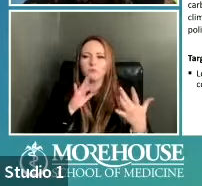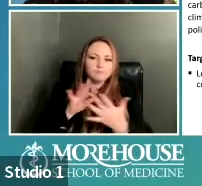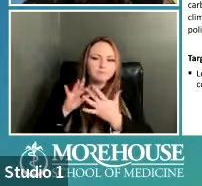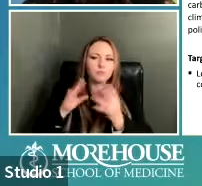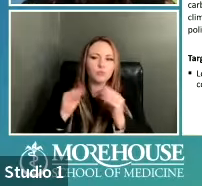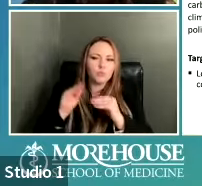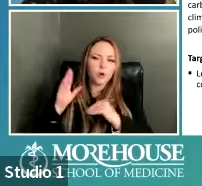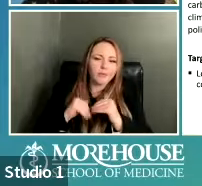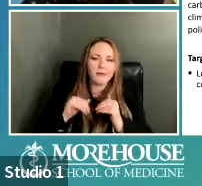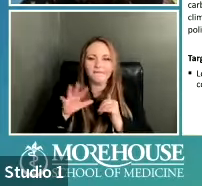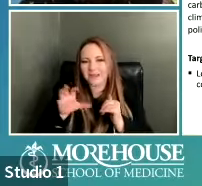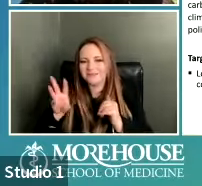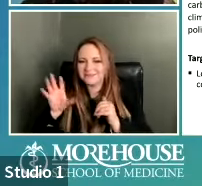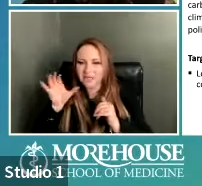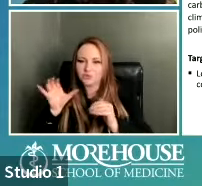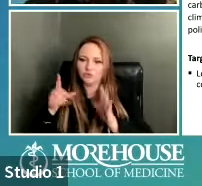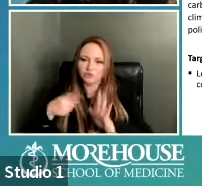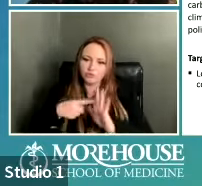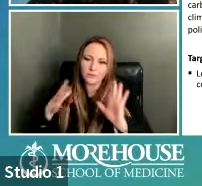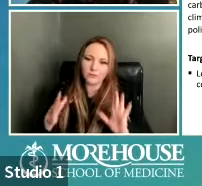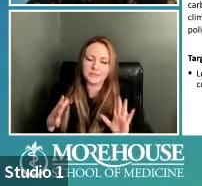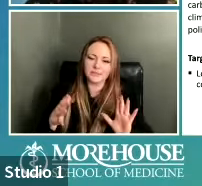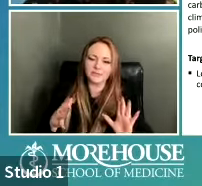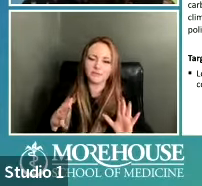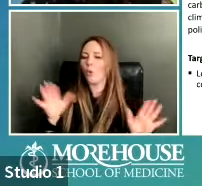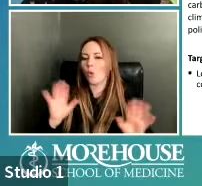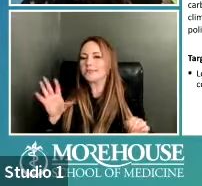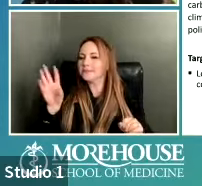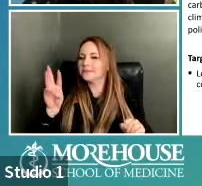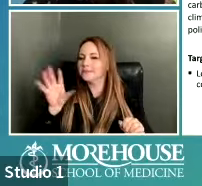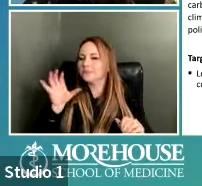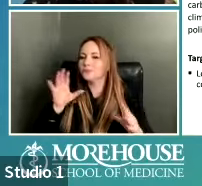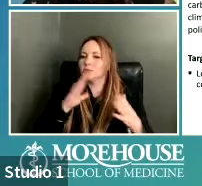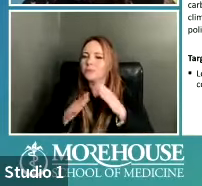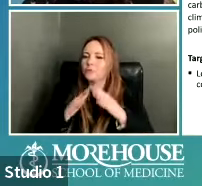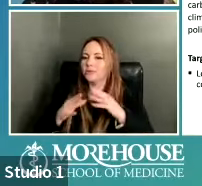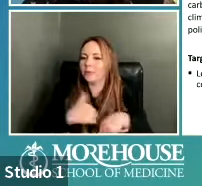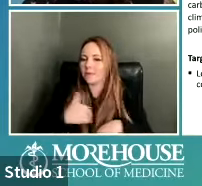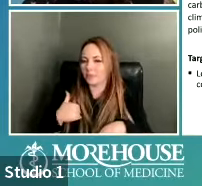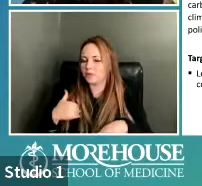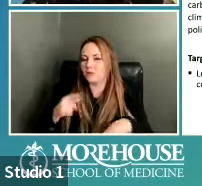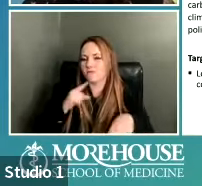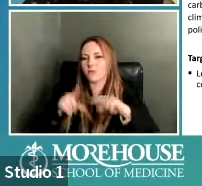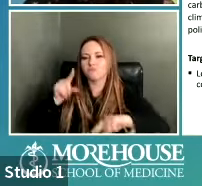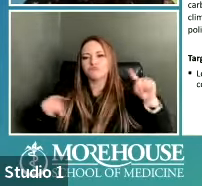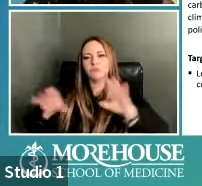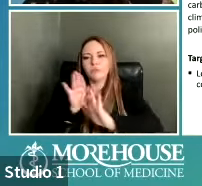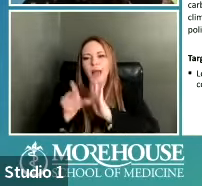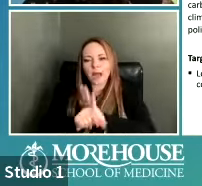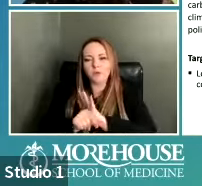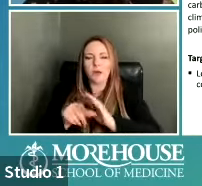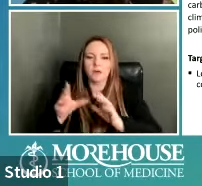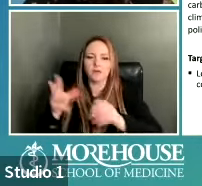500, 600 representatives or 600 community members, everyone from different backgrounds that actually participated